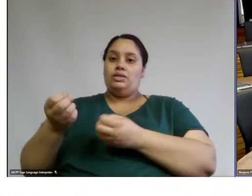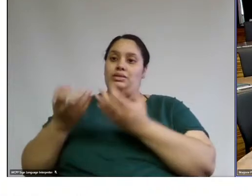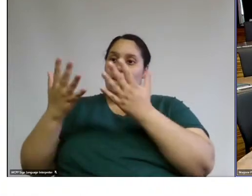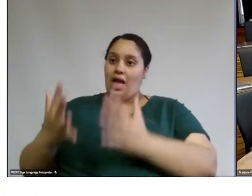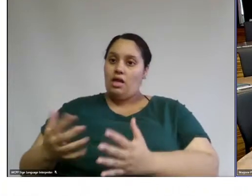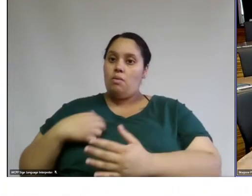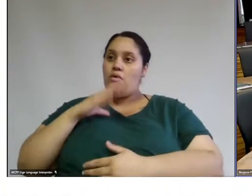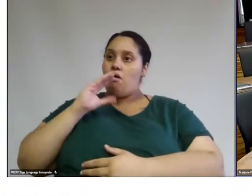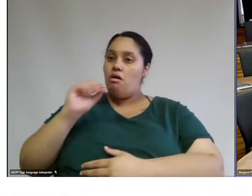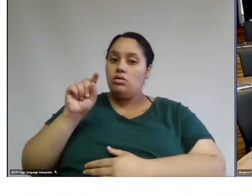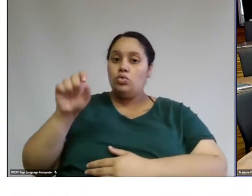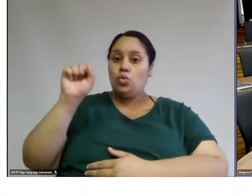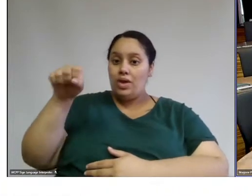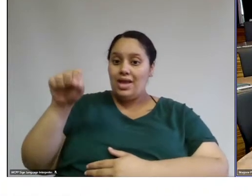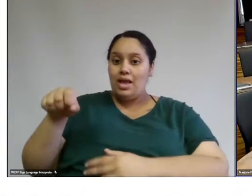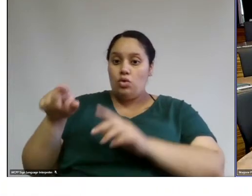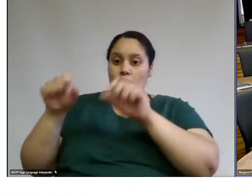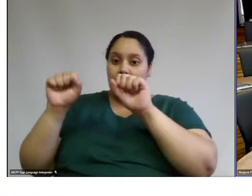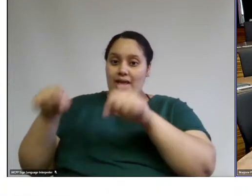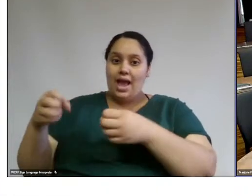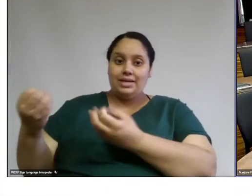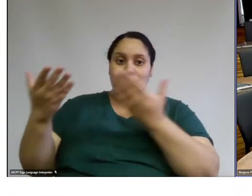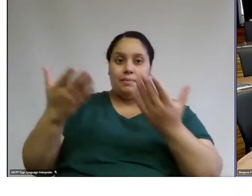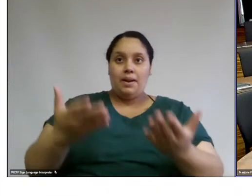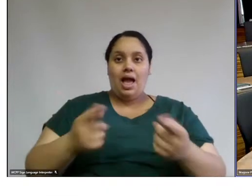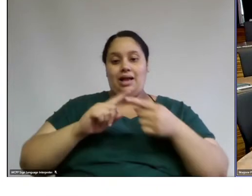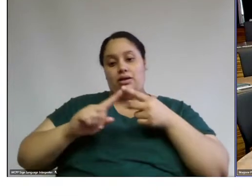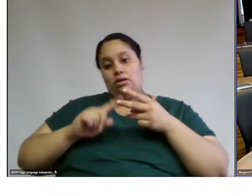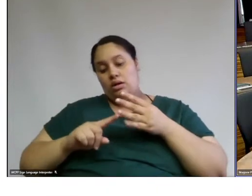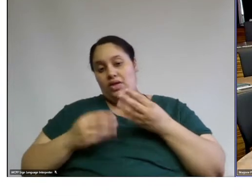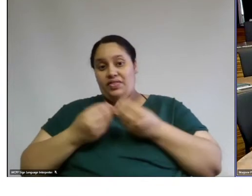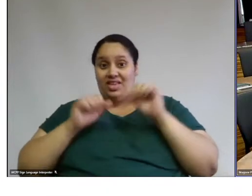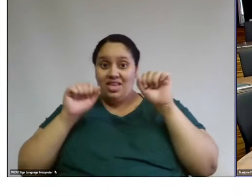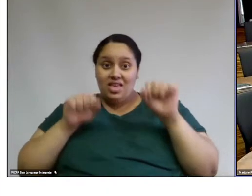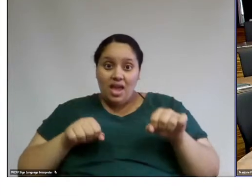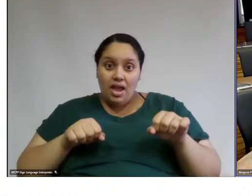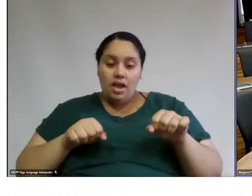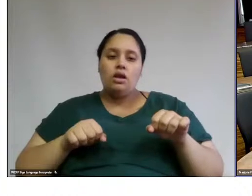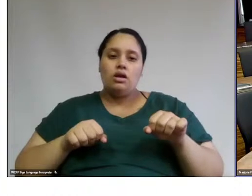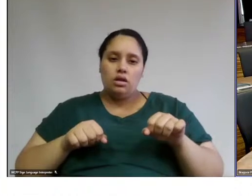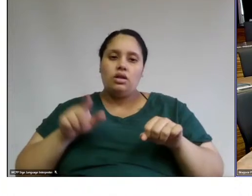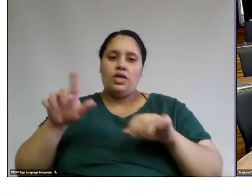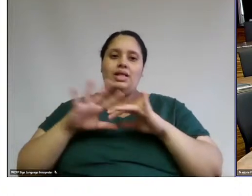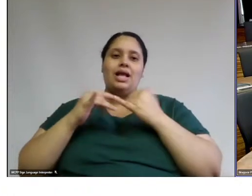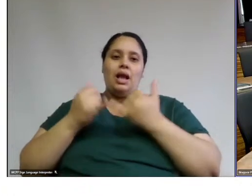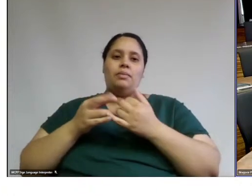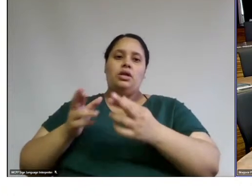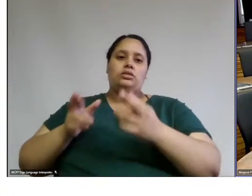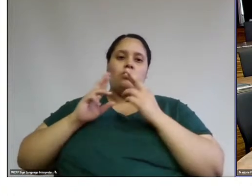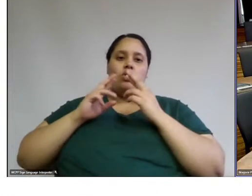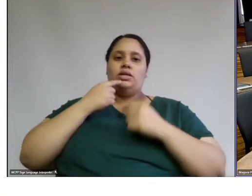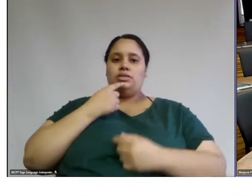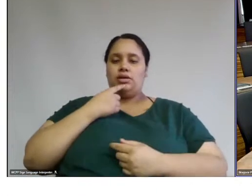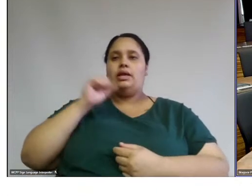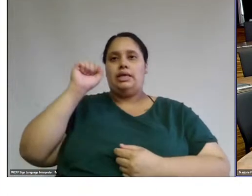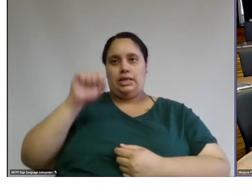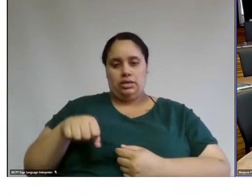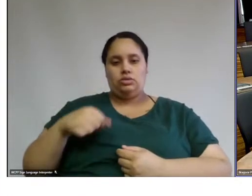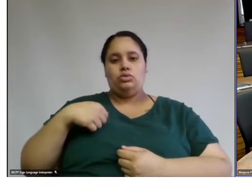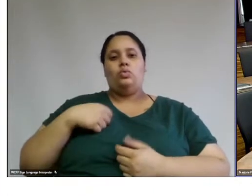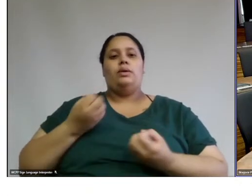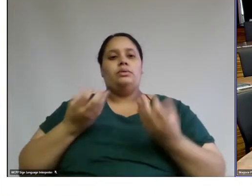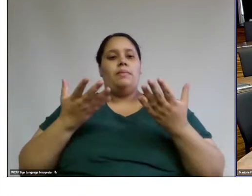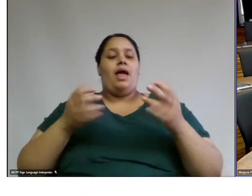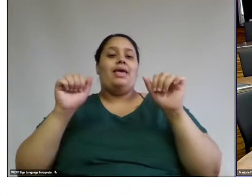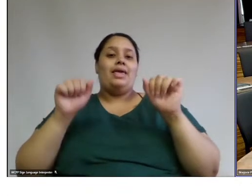in a position to supply the stuff of volume? And that company responded to us and said that they can supply it to